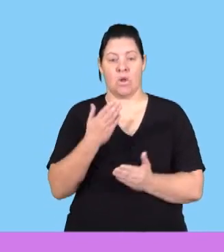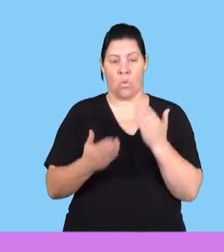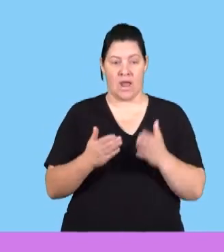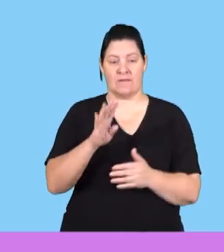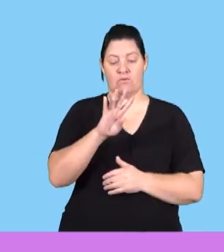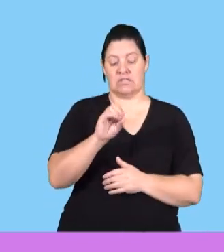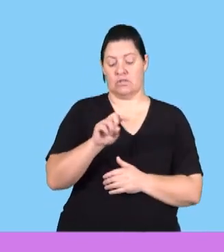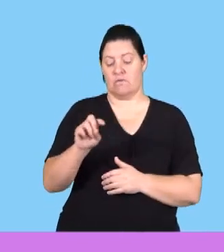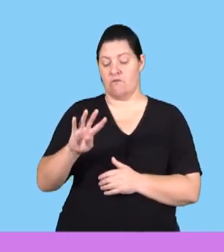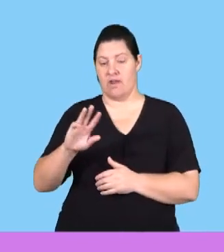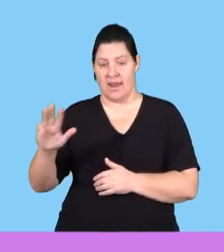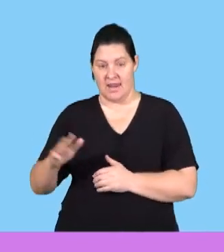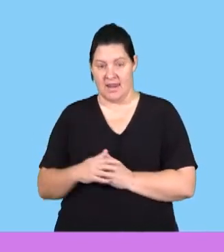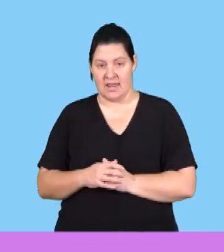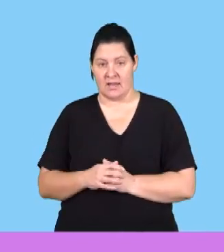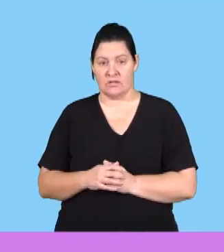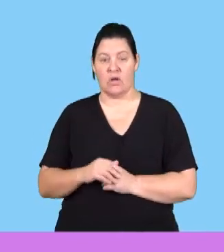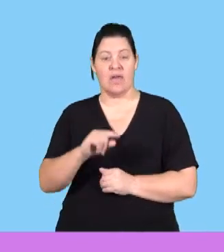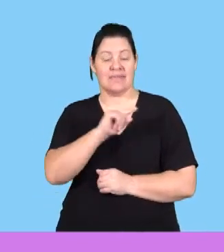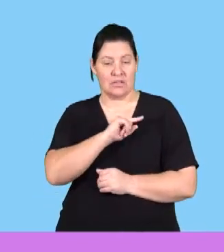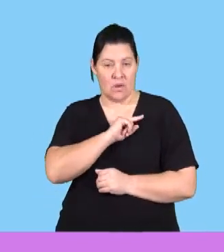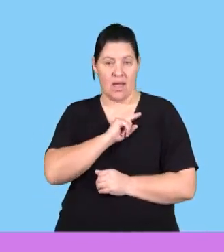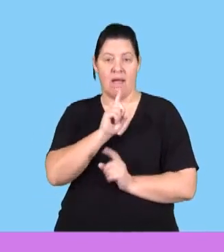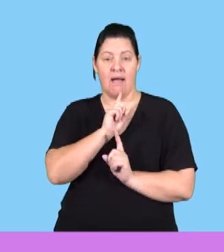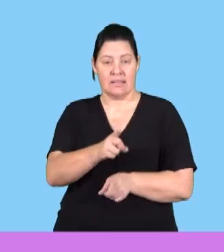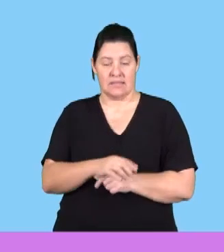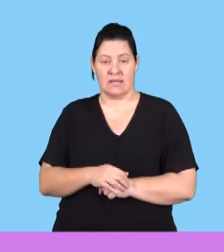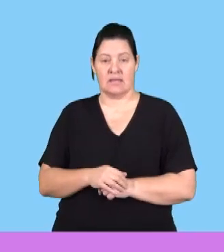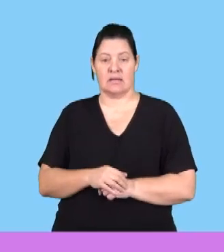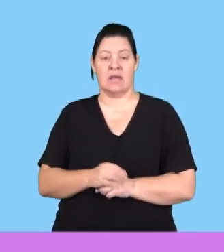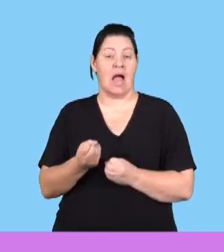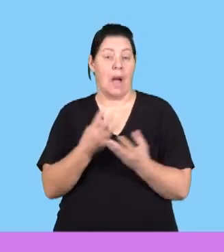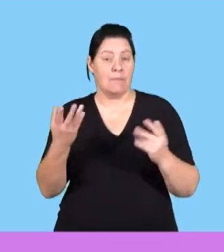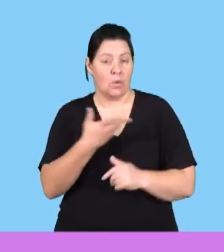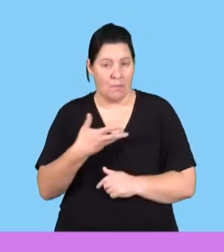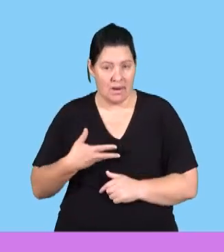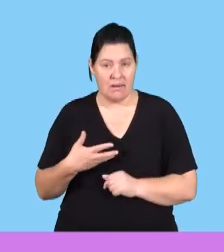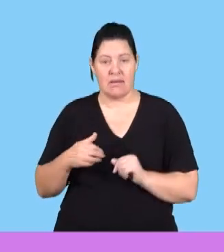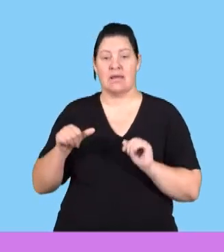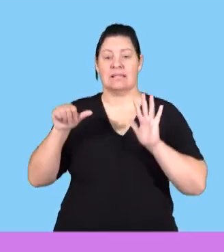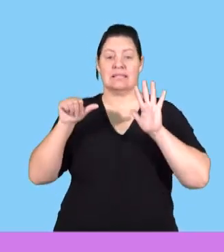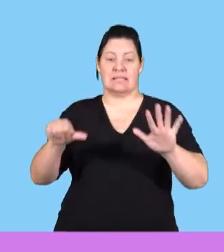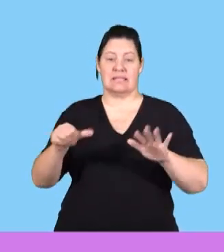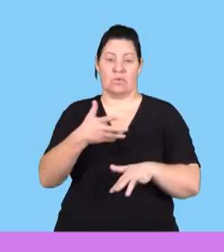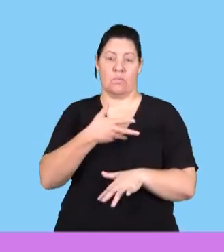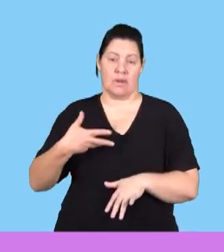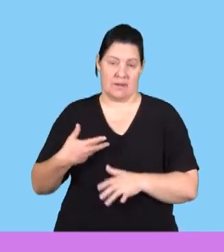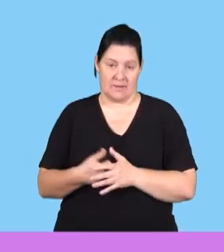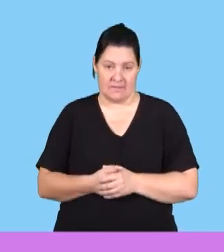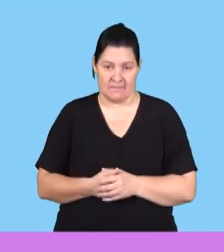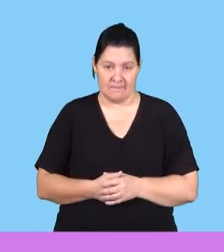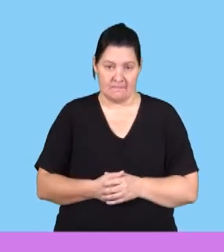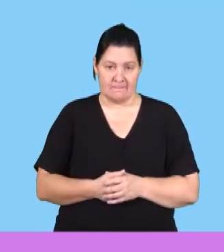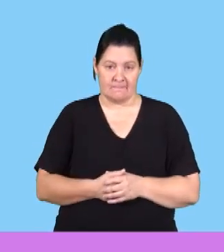is in the weight category of 40 to 49. So therefore, our answer here will be, how many females? That will be